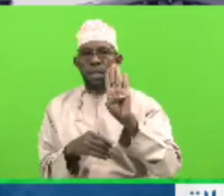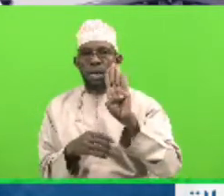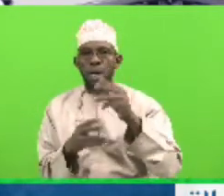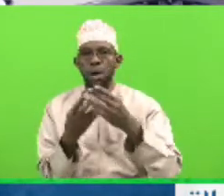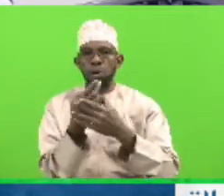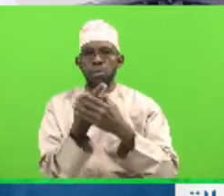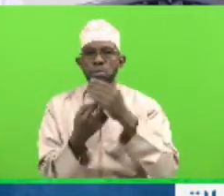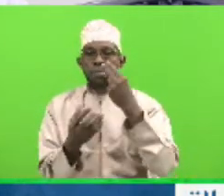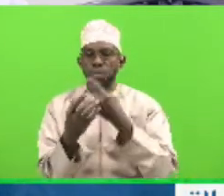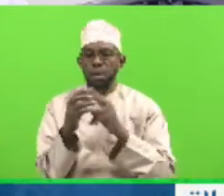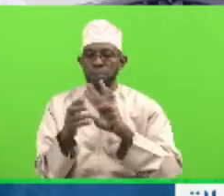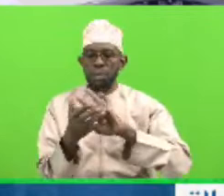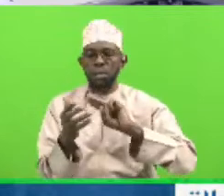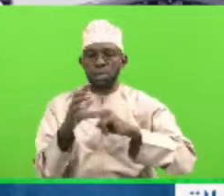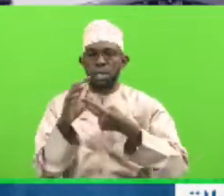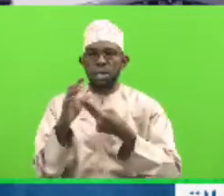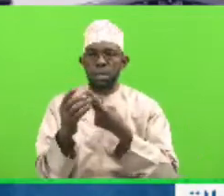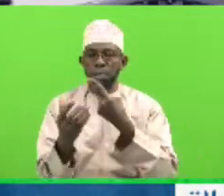bisexual,